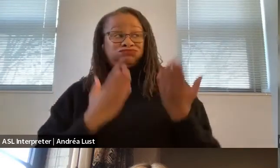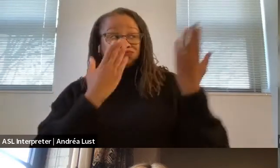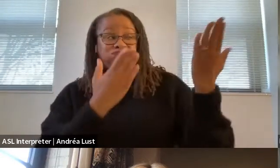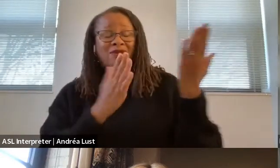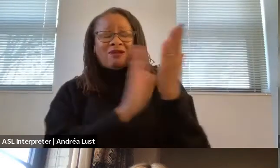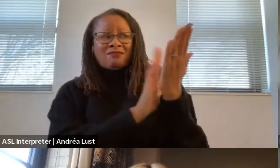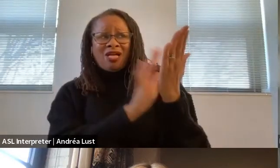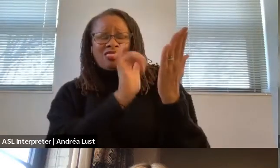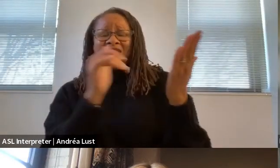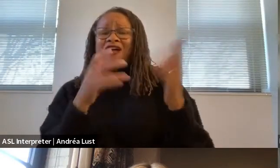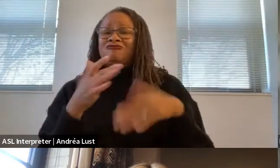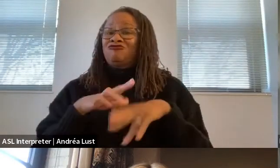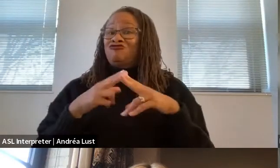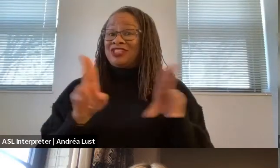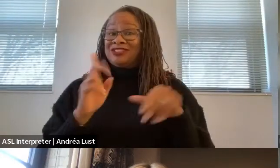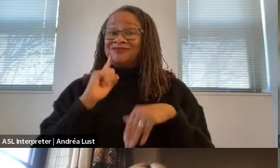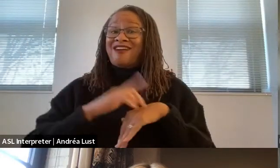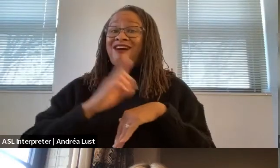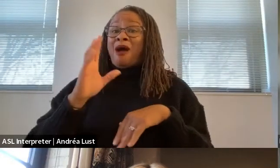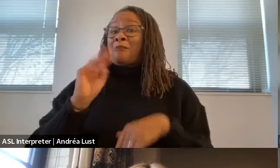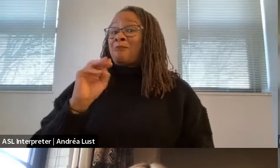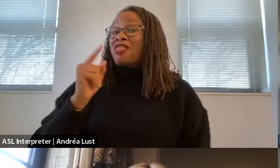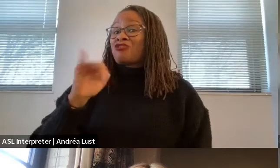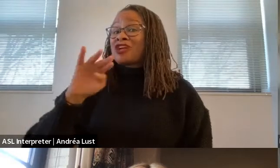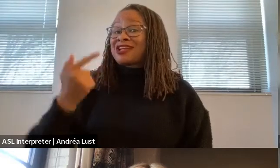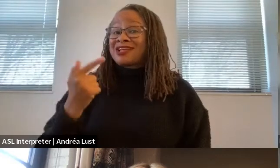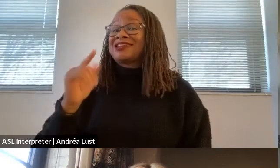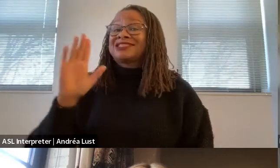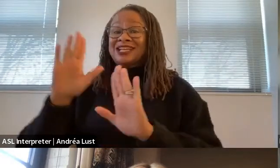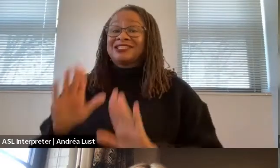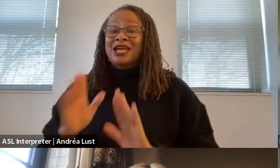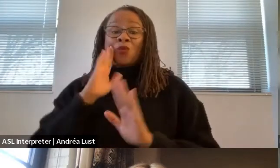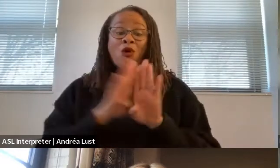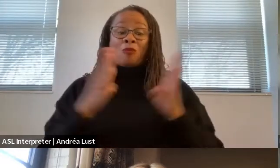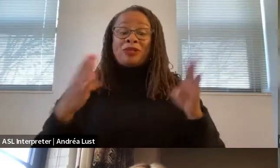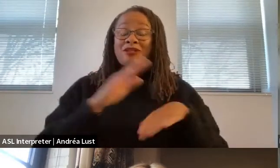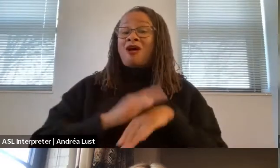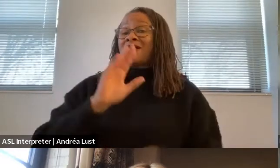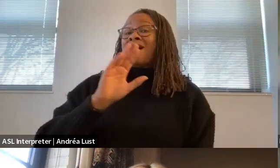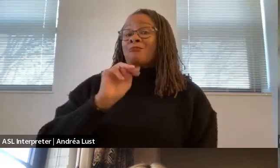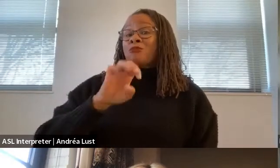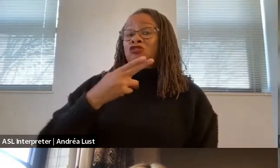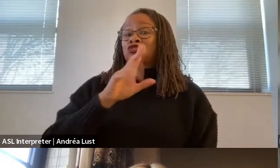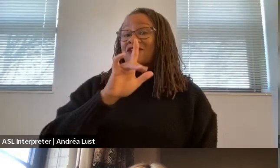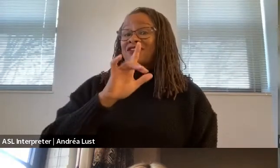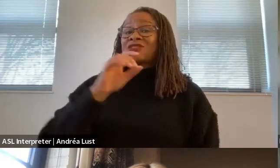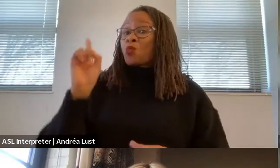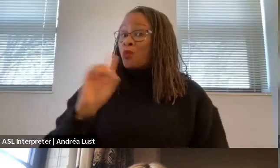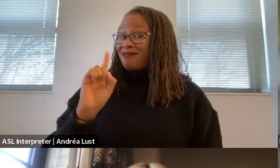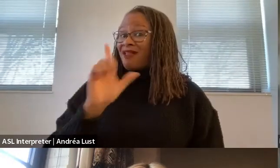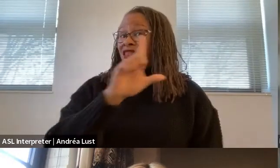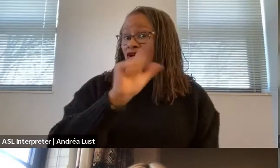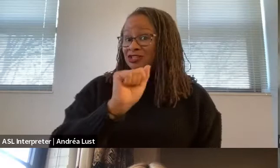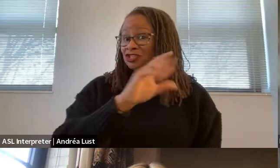Sunday, opening exclusively in theaters in Los Angeles and New York City on March 25th. And we are